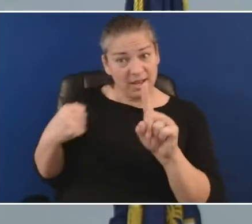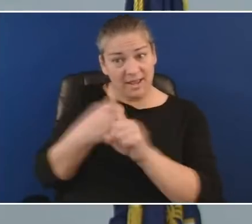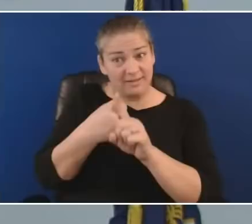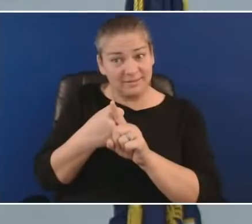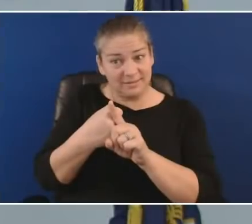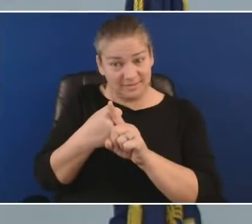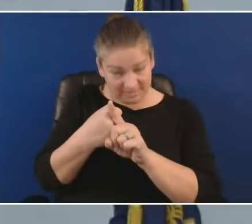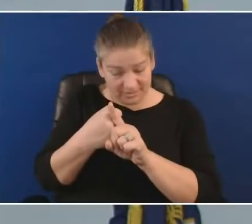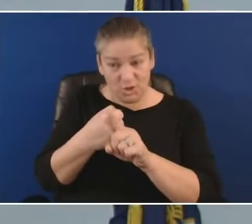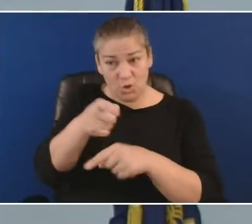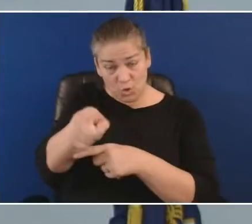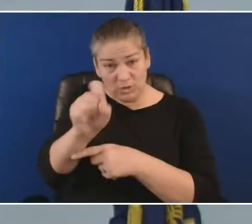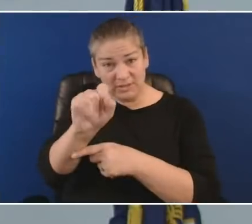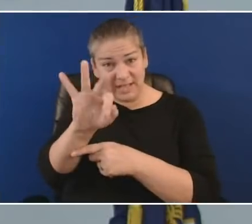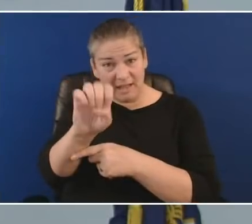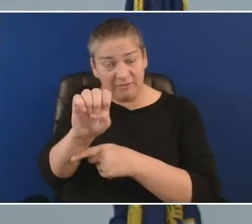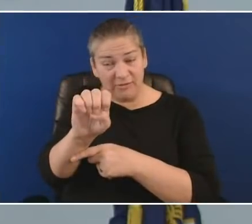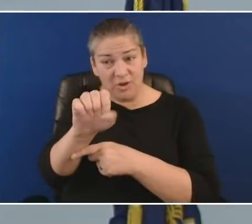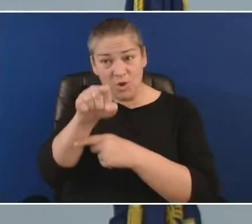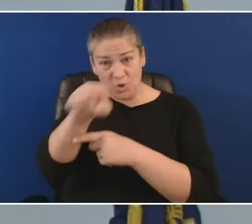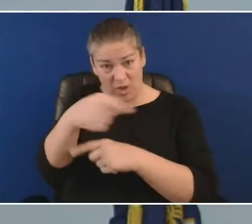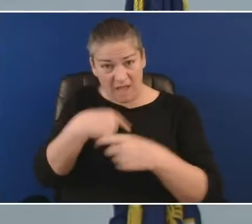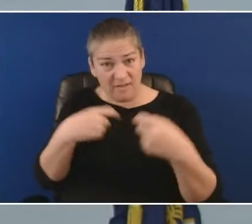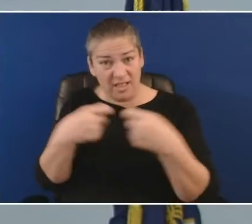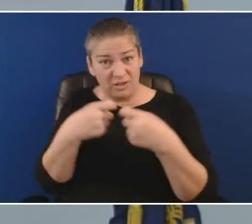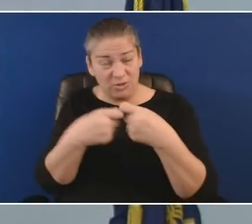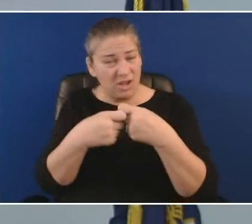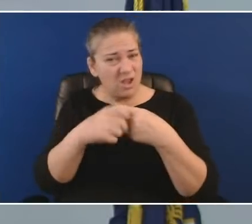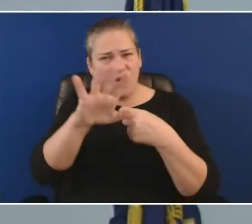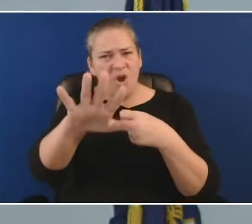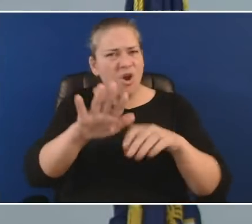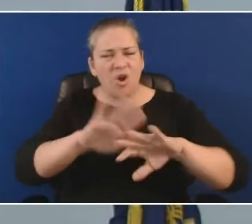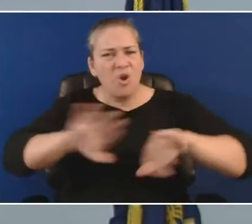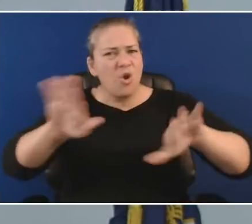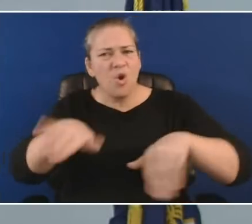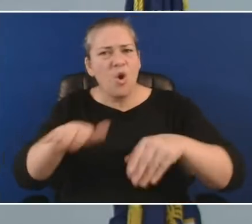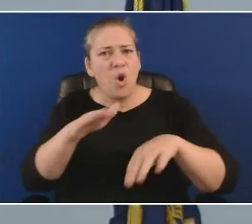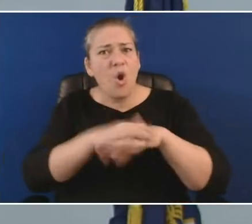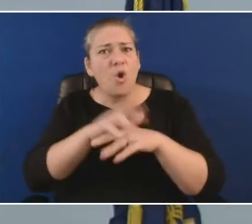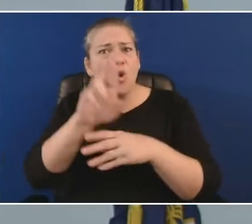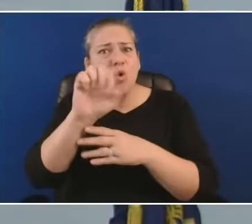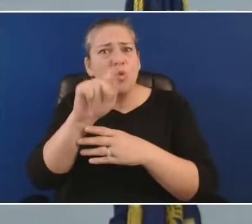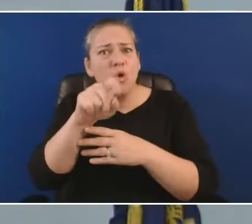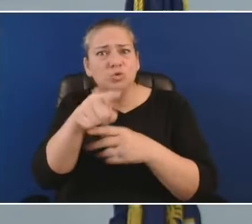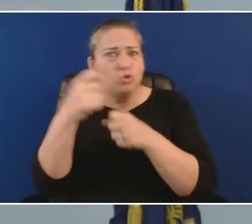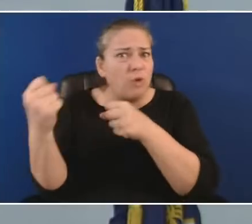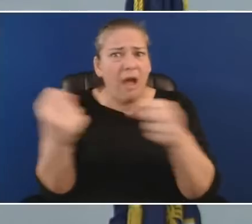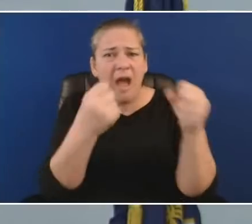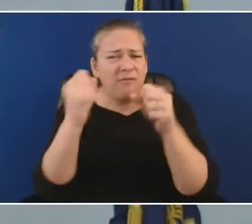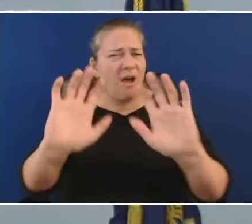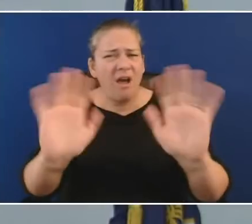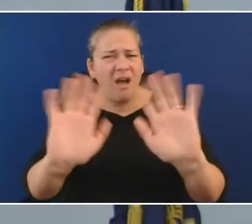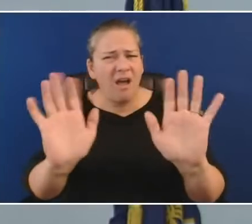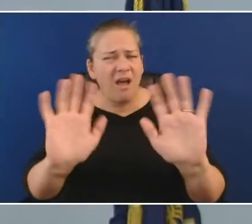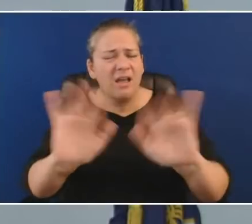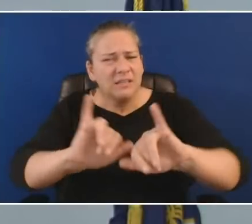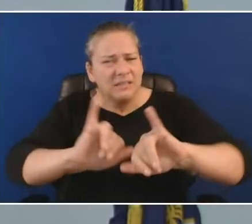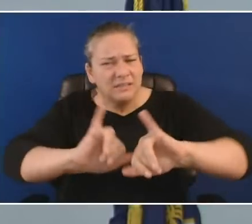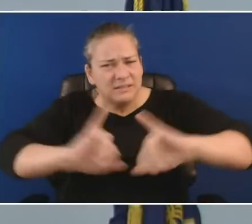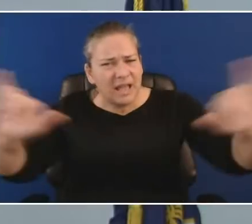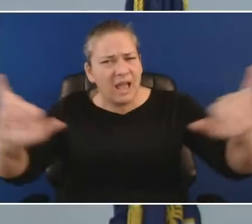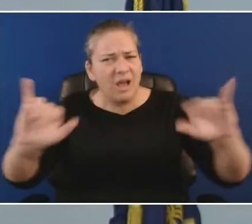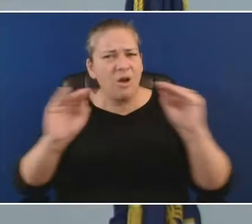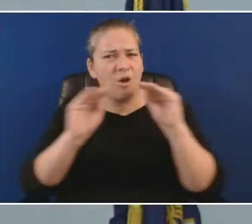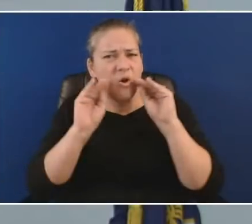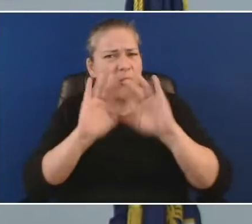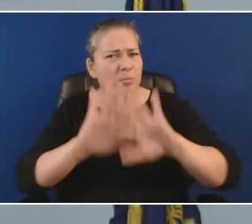have power, stay off the roads. Let our first responders, like the ones that we have here, get to everybody. Don't go to some